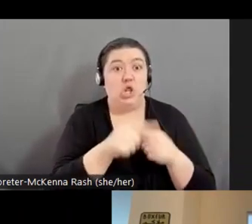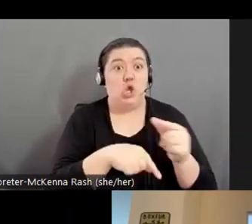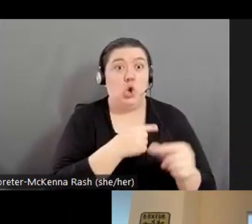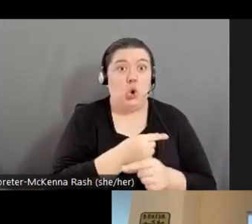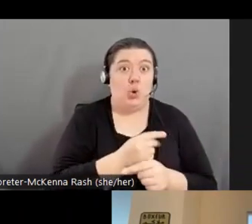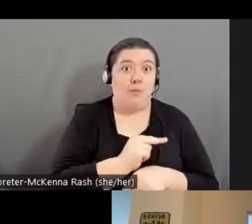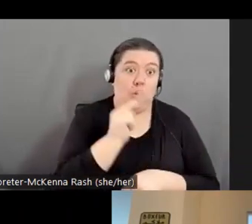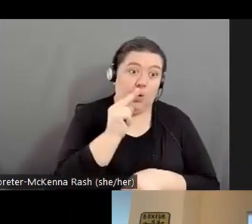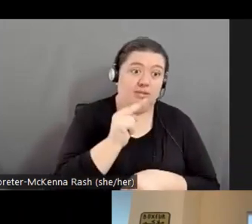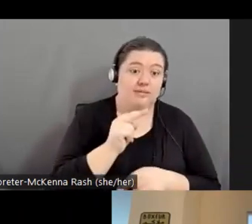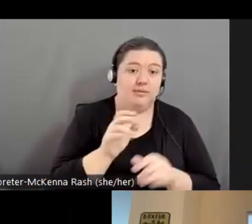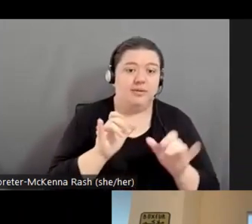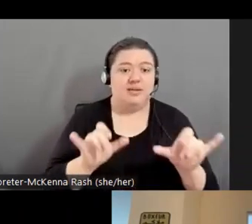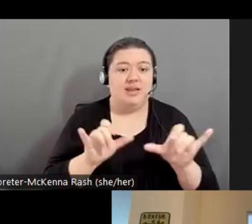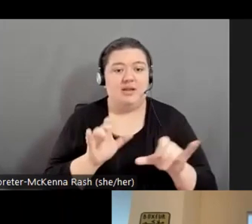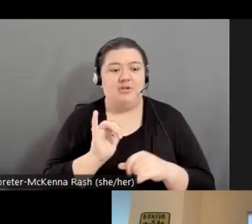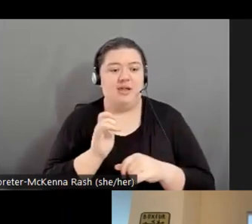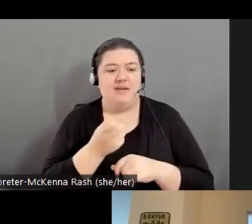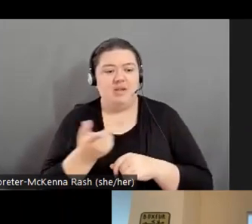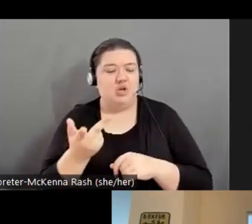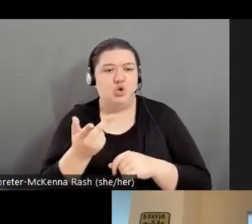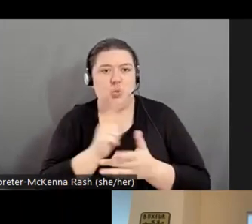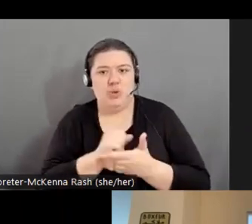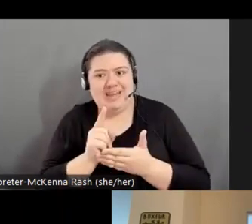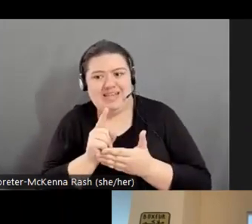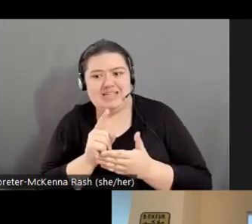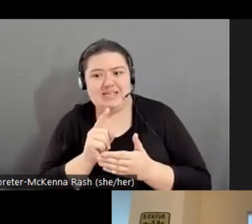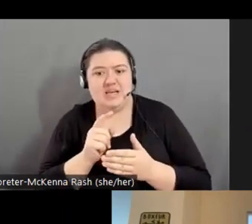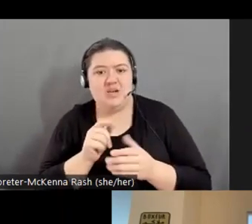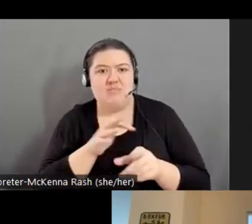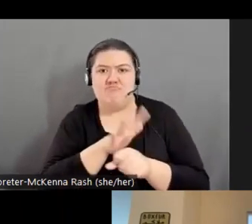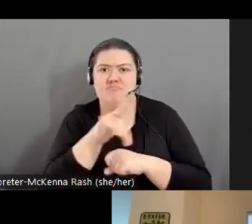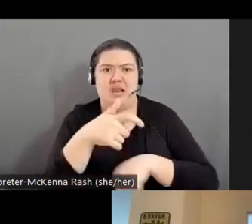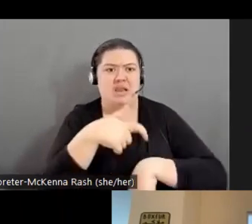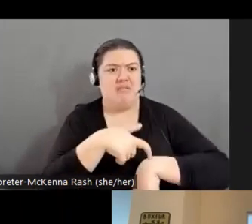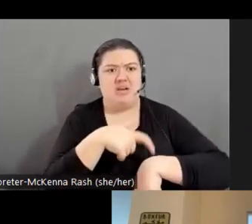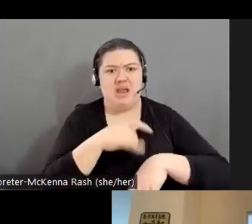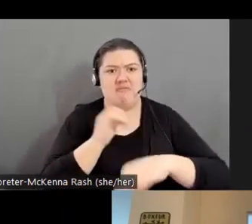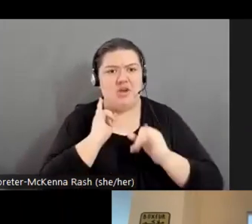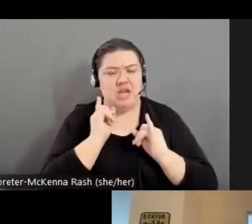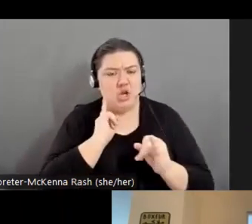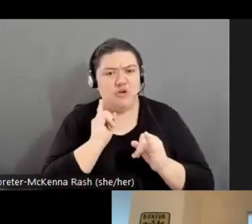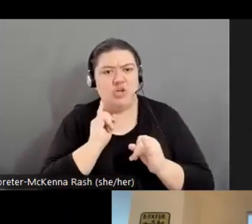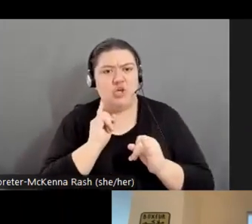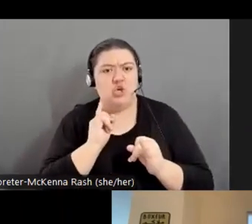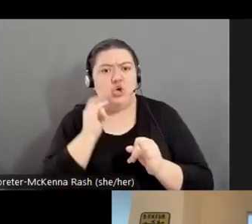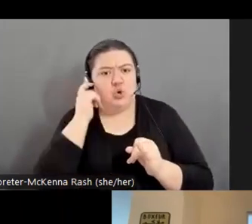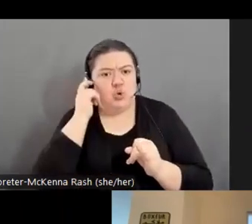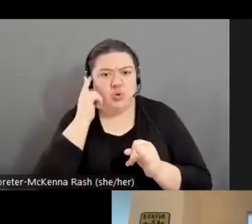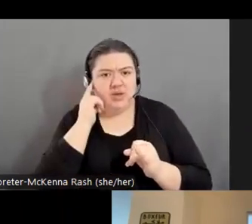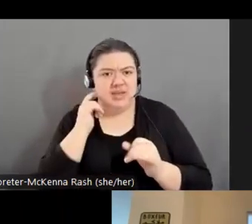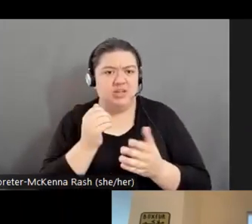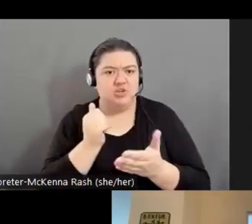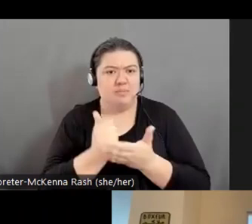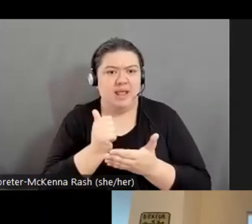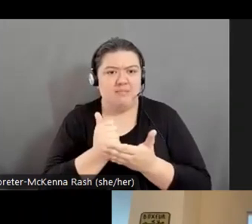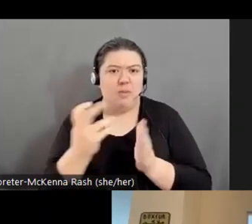standard. Yeah. Of like a couple weeks would be plenty of time to get an interview, get in, get your passport back.